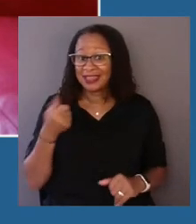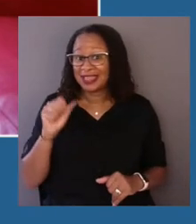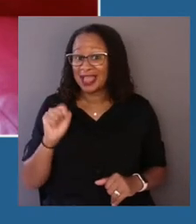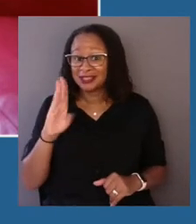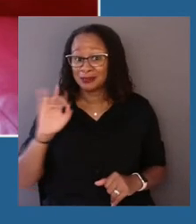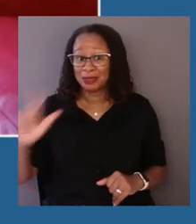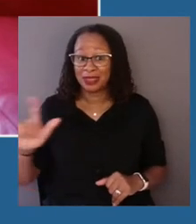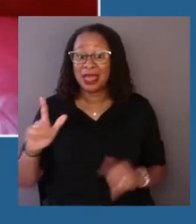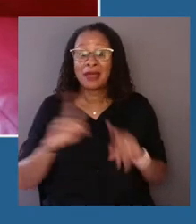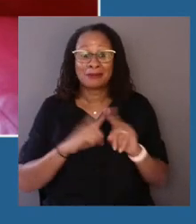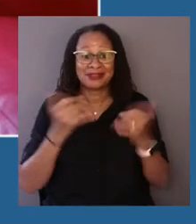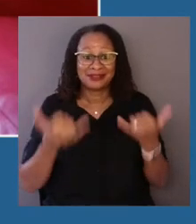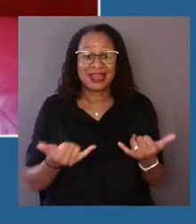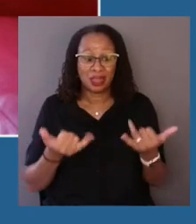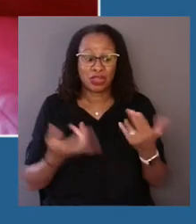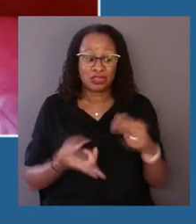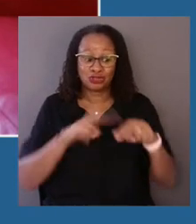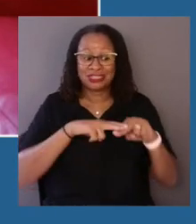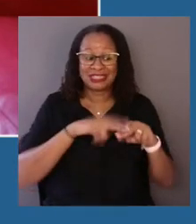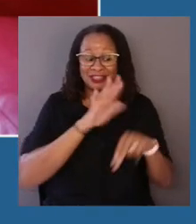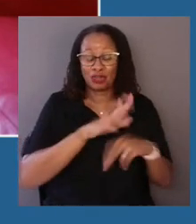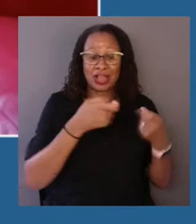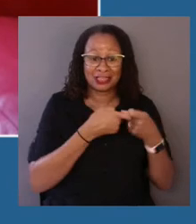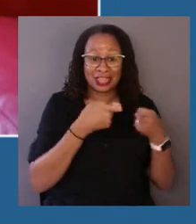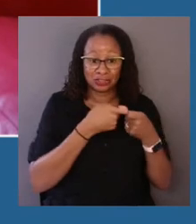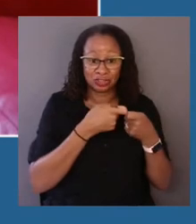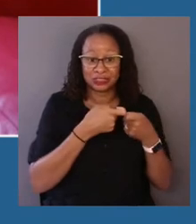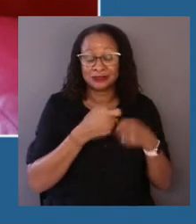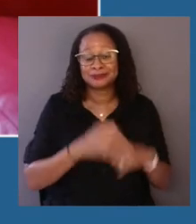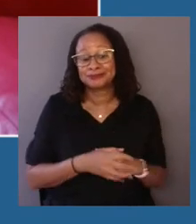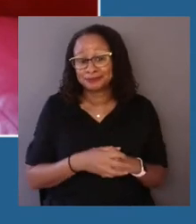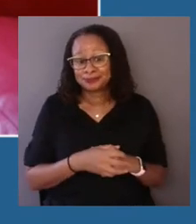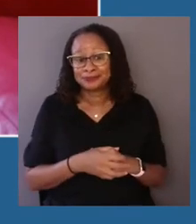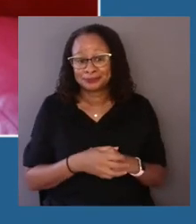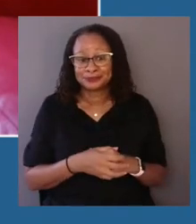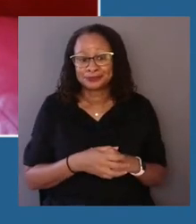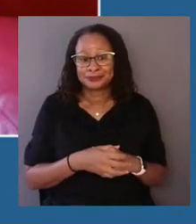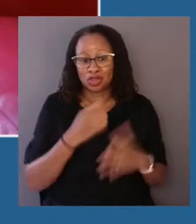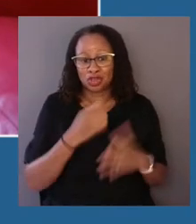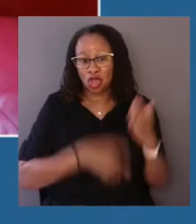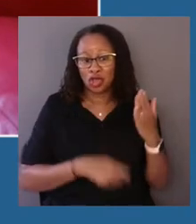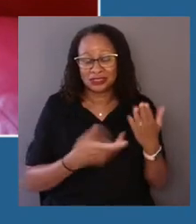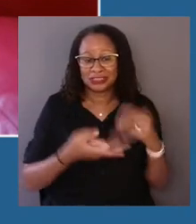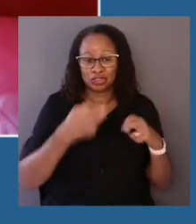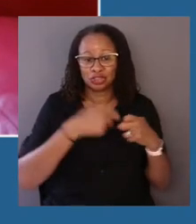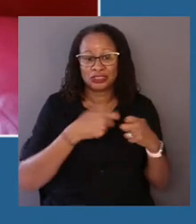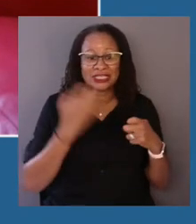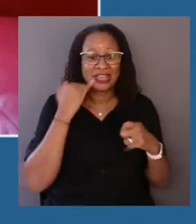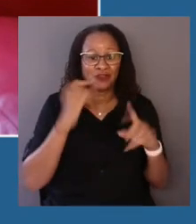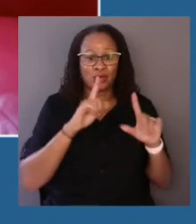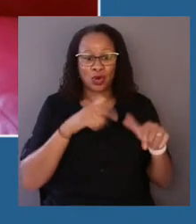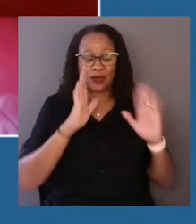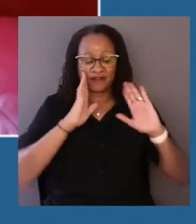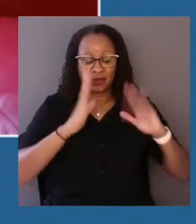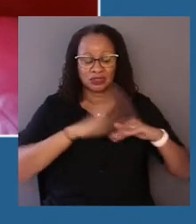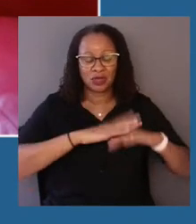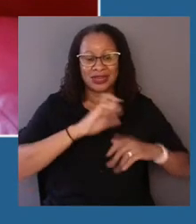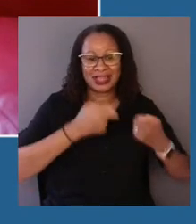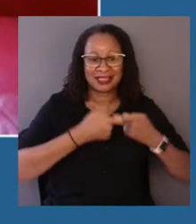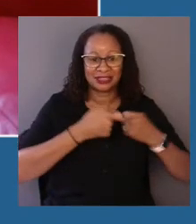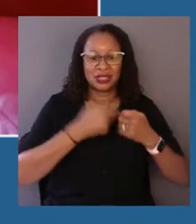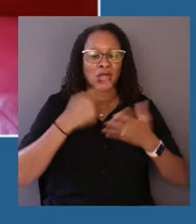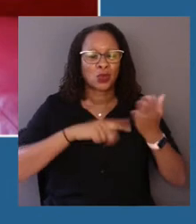may now begin to have their electric bill increased if we are going all electric? So what does that